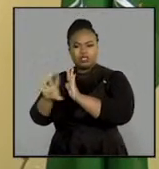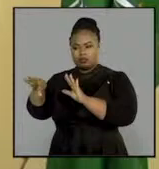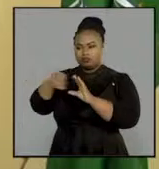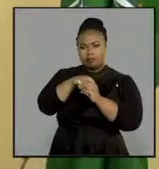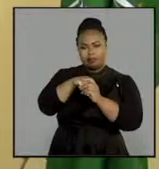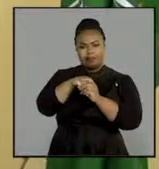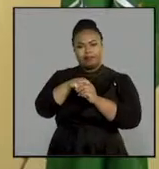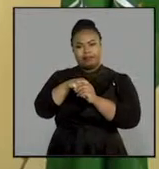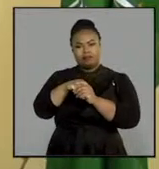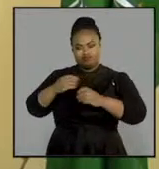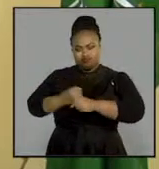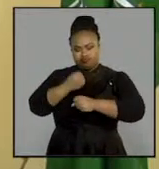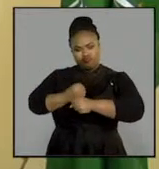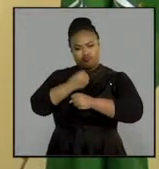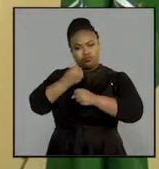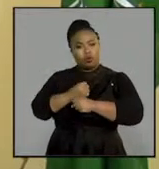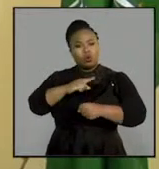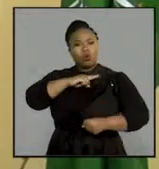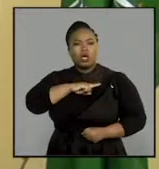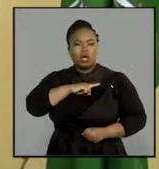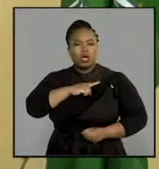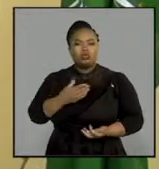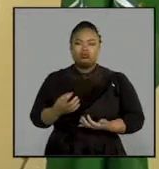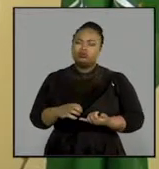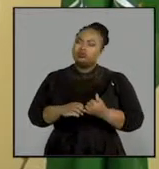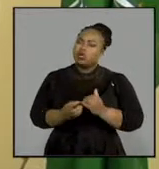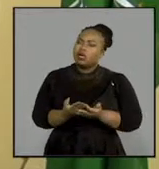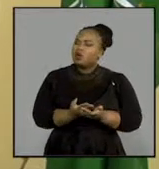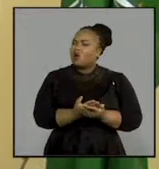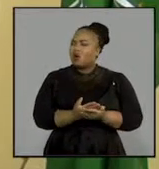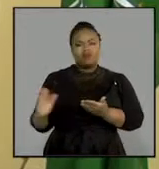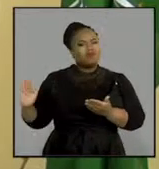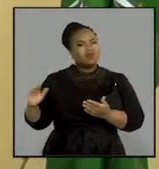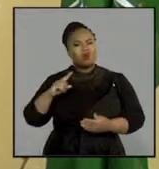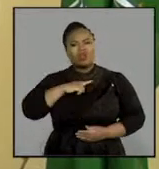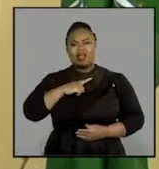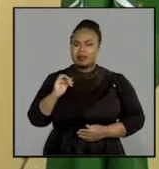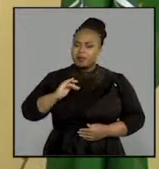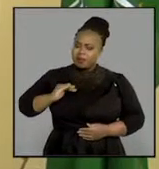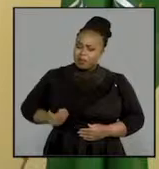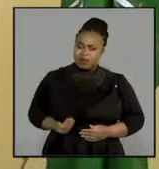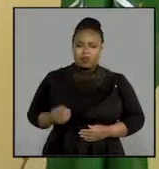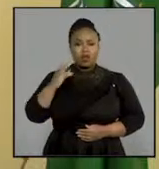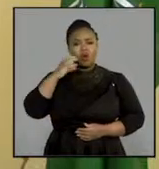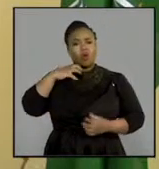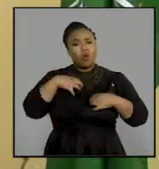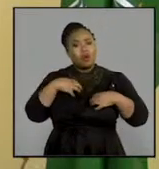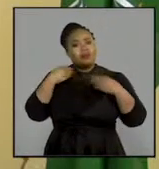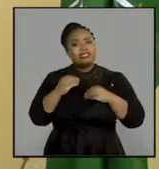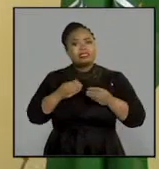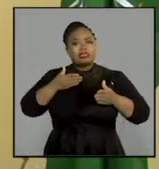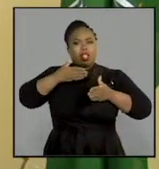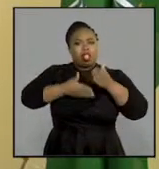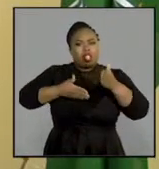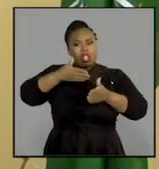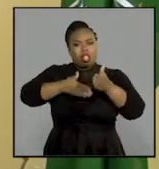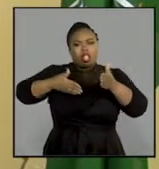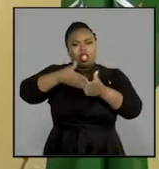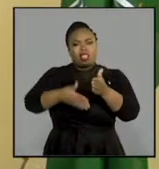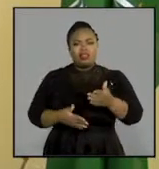policy to address the barriers that are experienced by women-owned